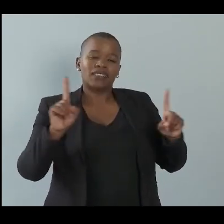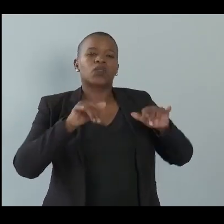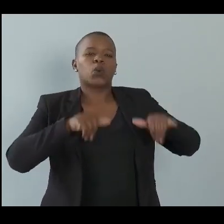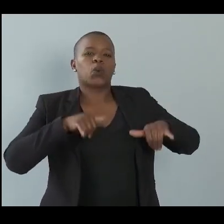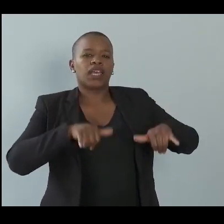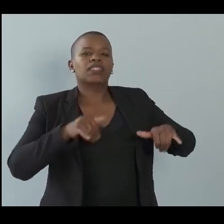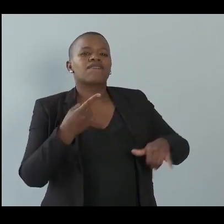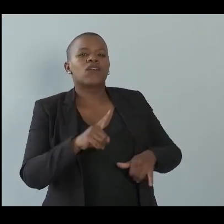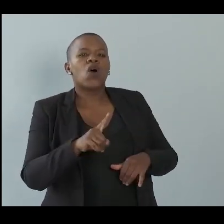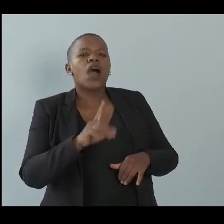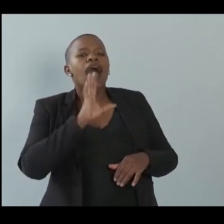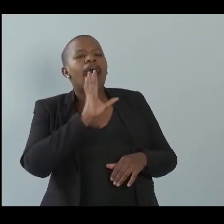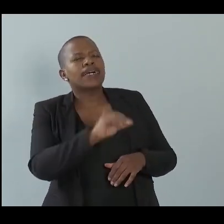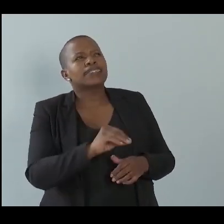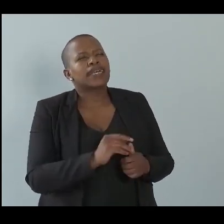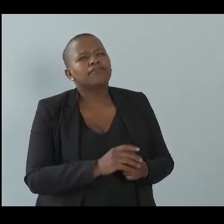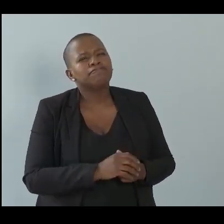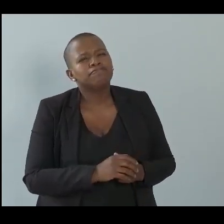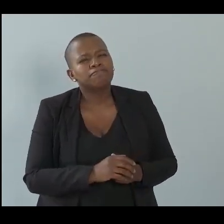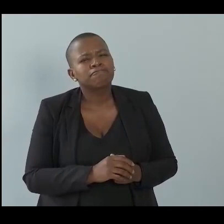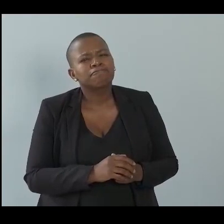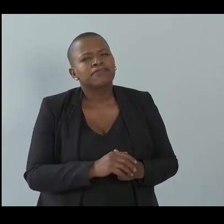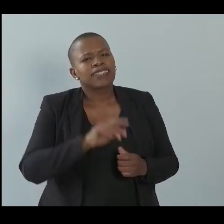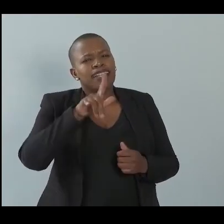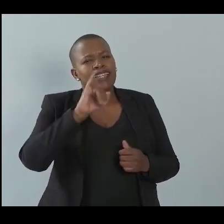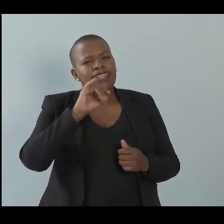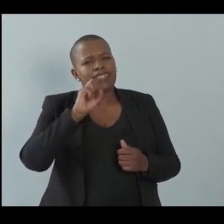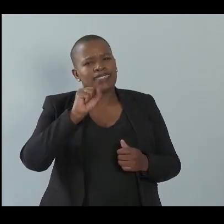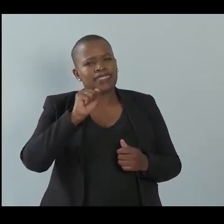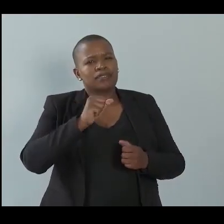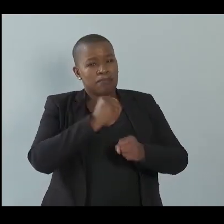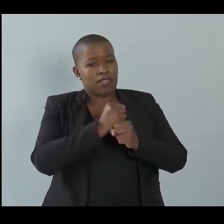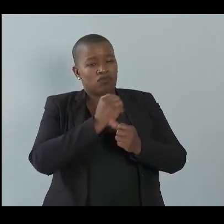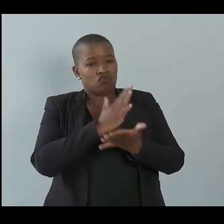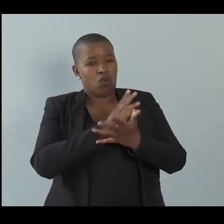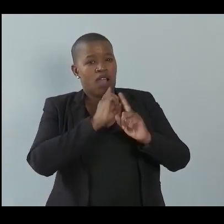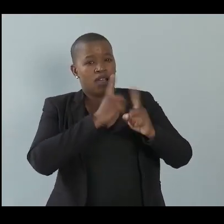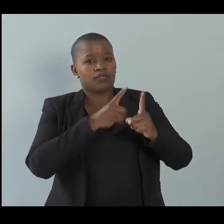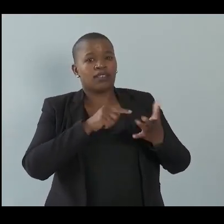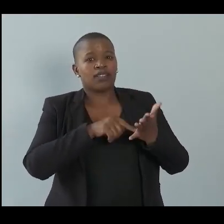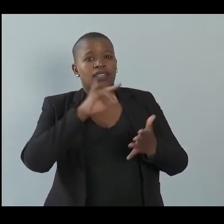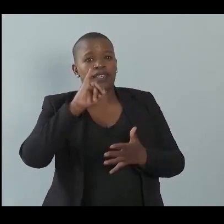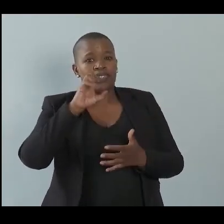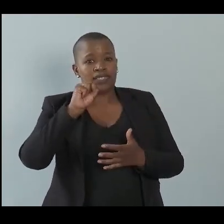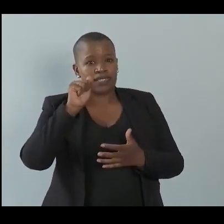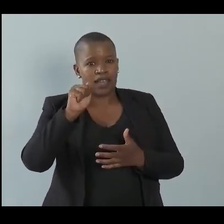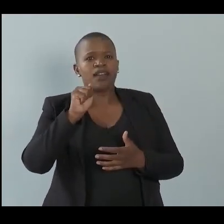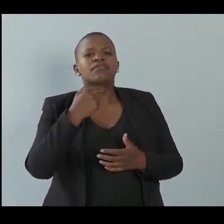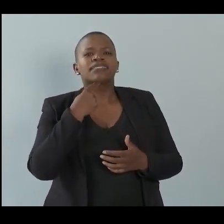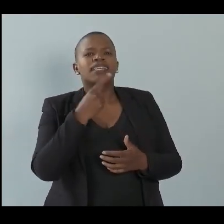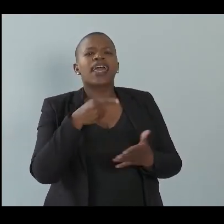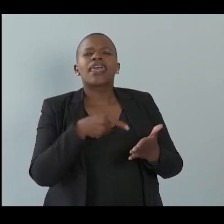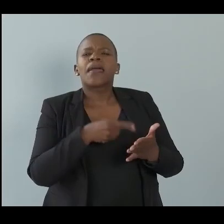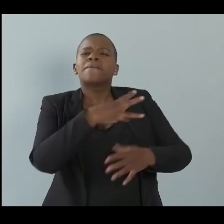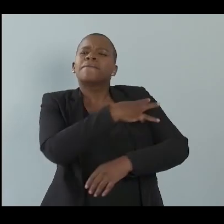back to Adam Esat and make sure that we have answered this question in terms of management's confidence around the